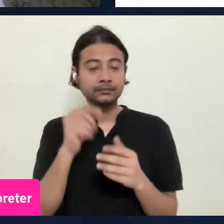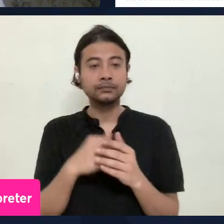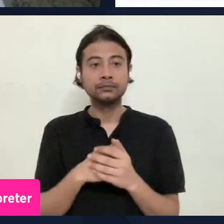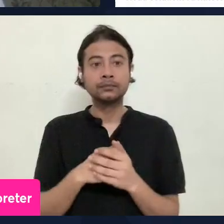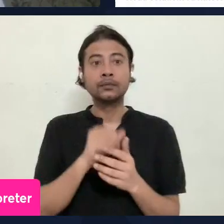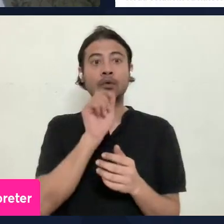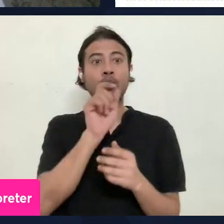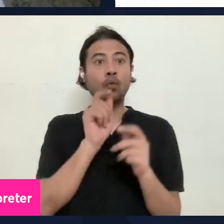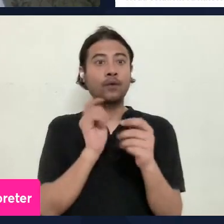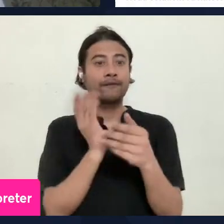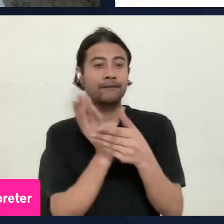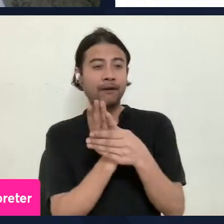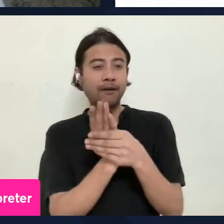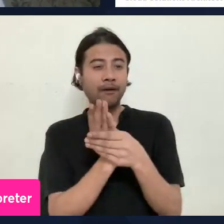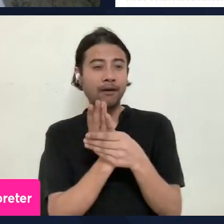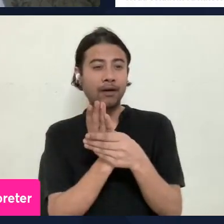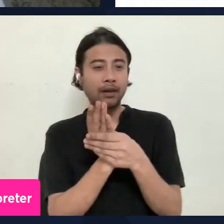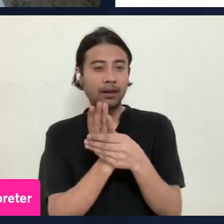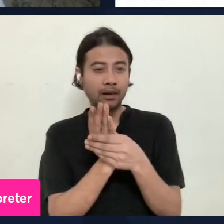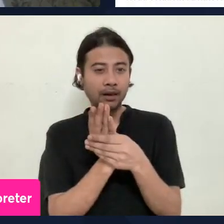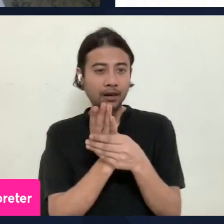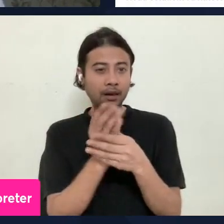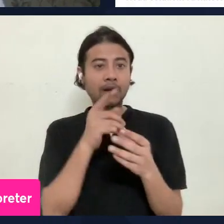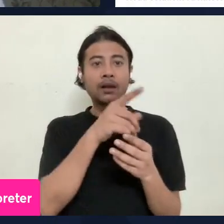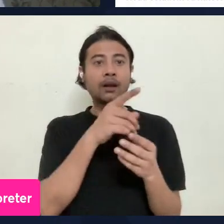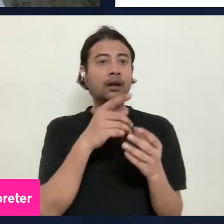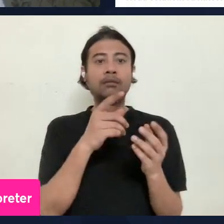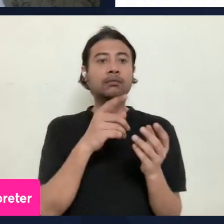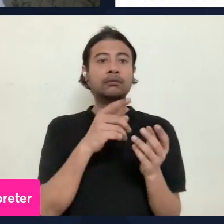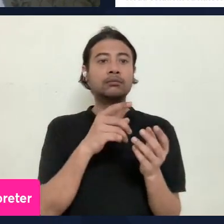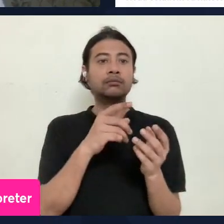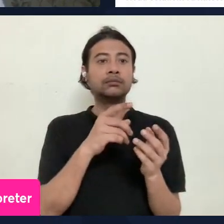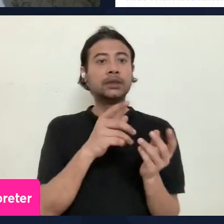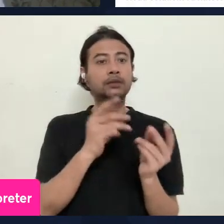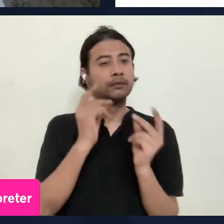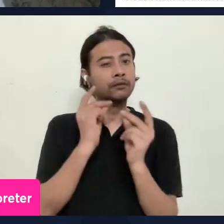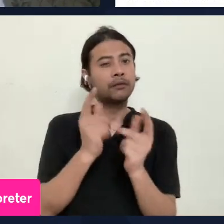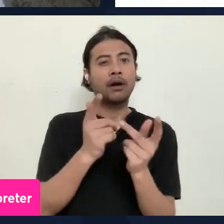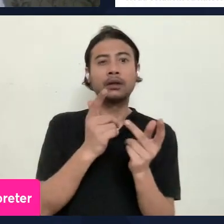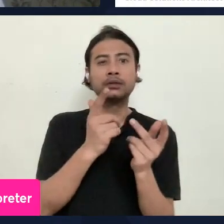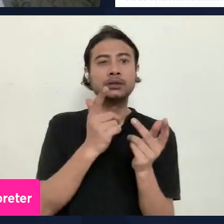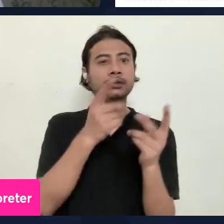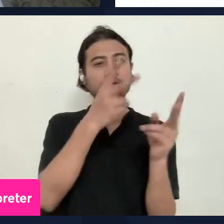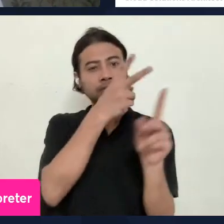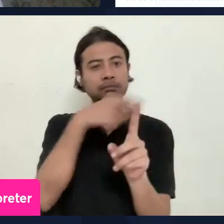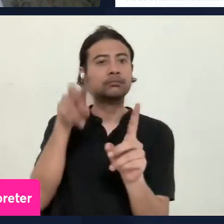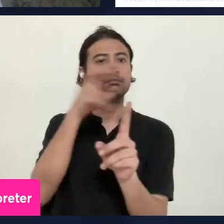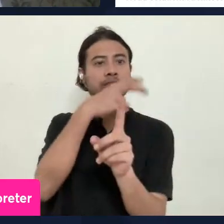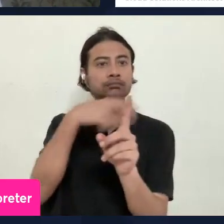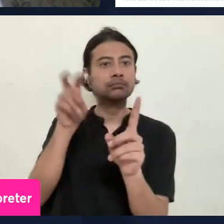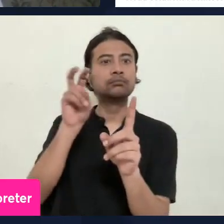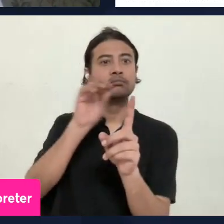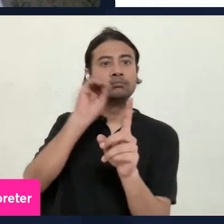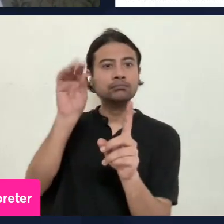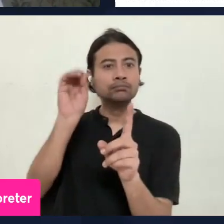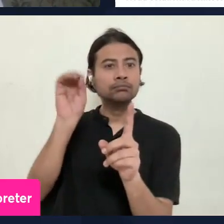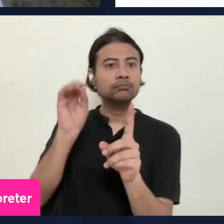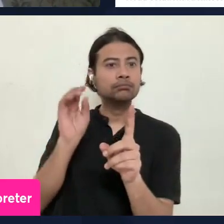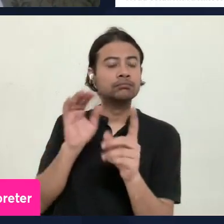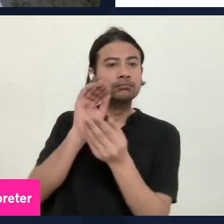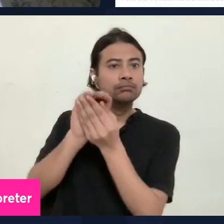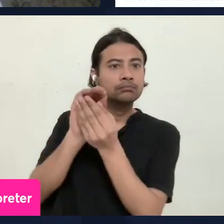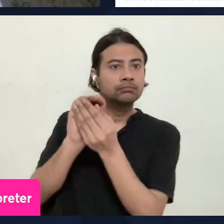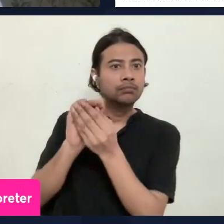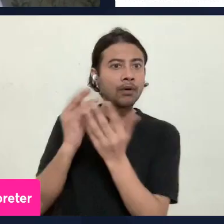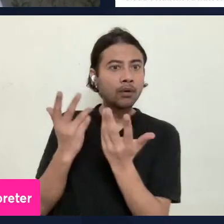workloads that were based within the data center that required high performance, low latency from their file storage. And at the time, there wasn't anything there to address